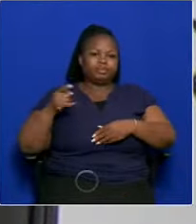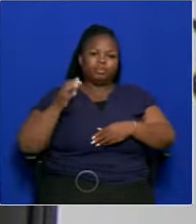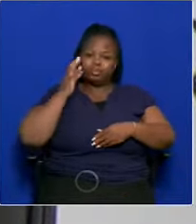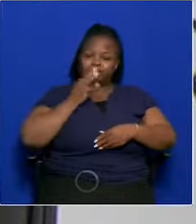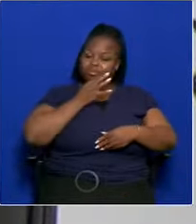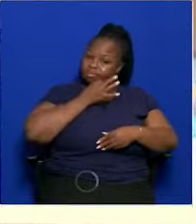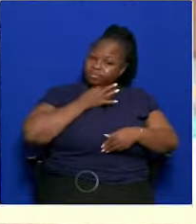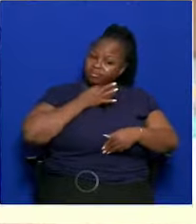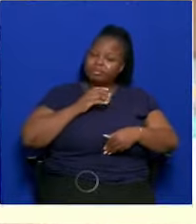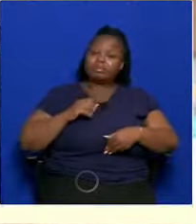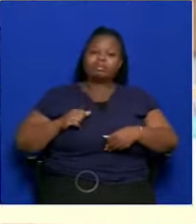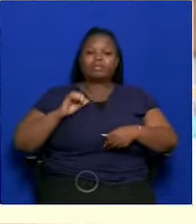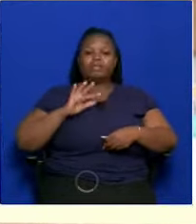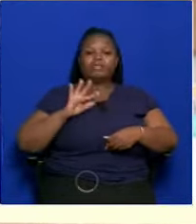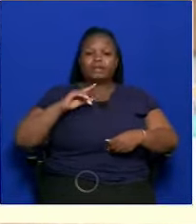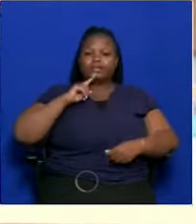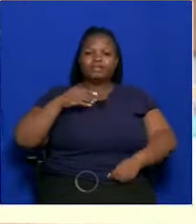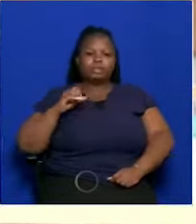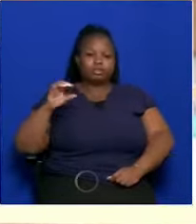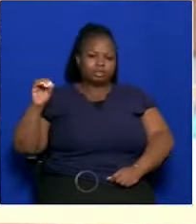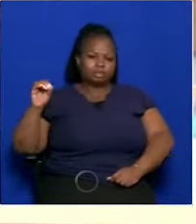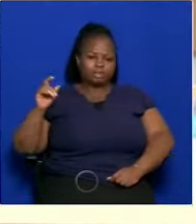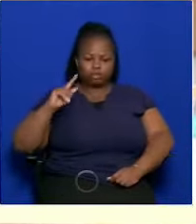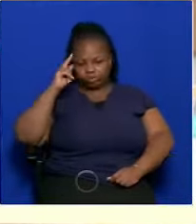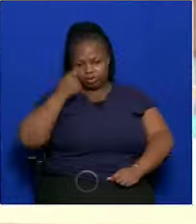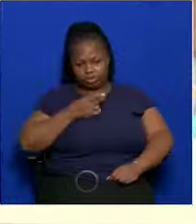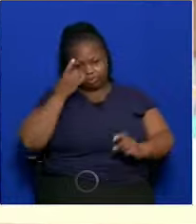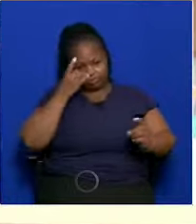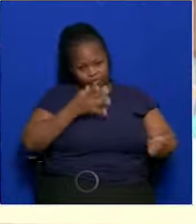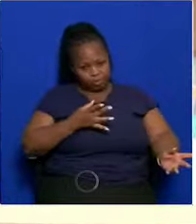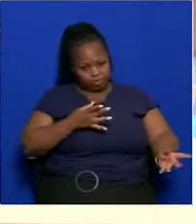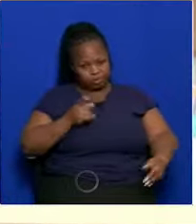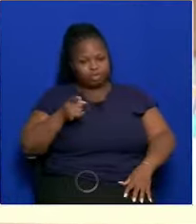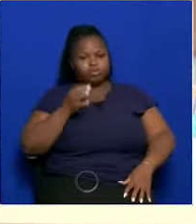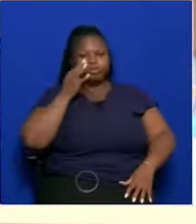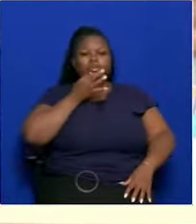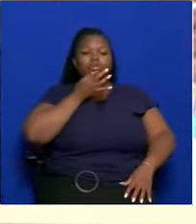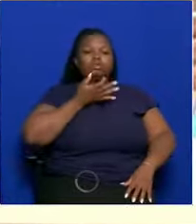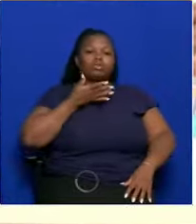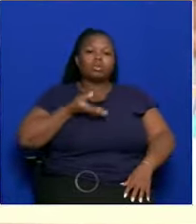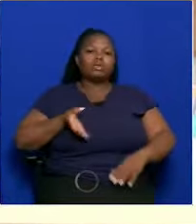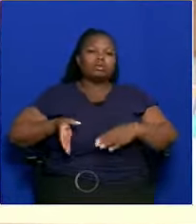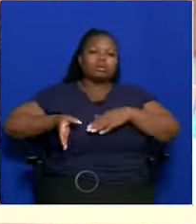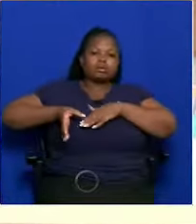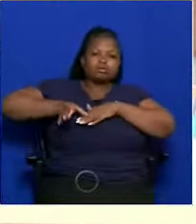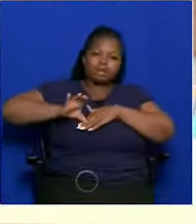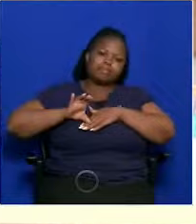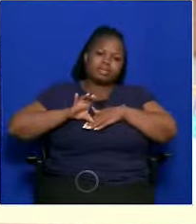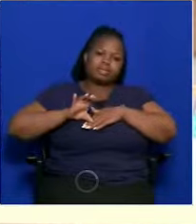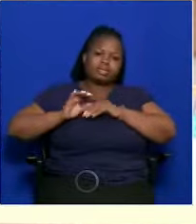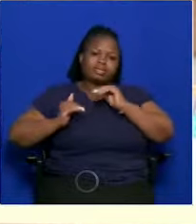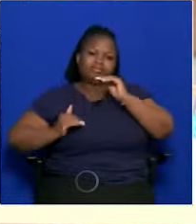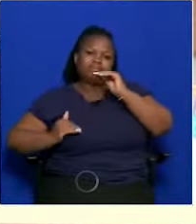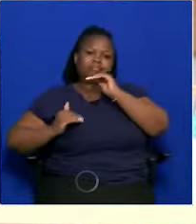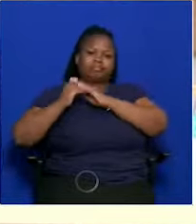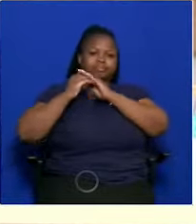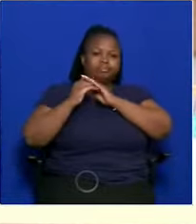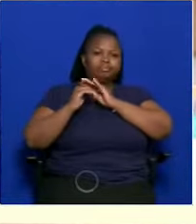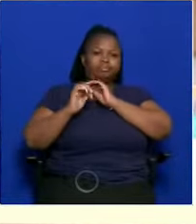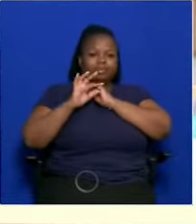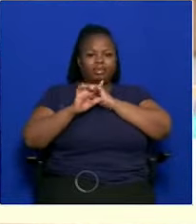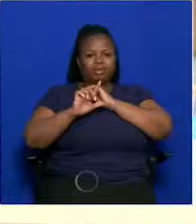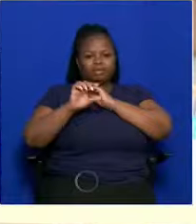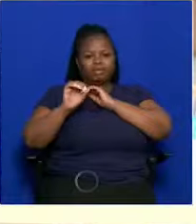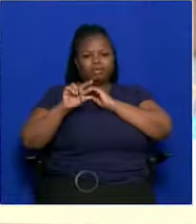Which your son had told you about. Yes. And you said, I want a cushion, and you moved up from 55 to 70,000